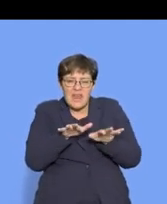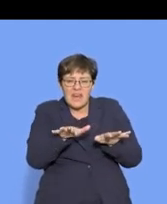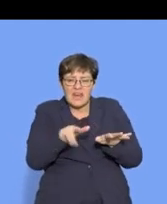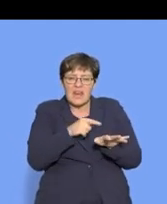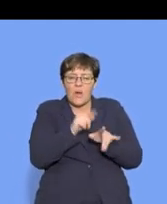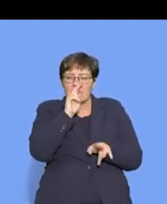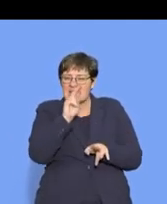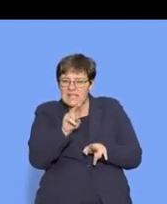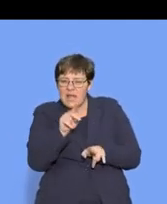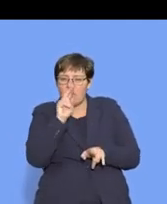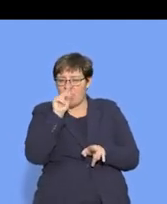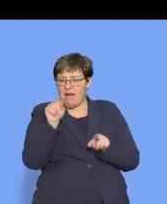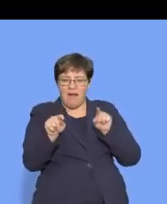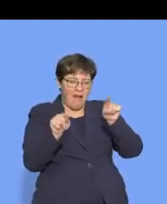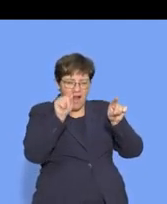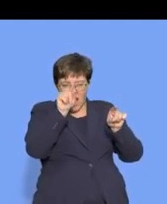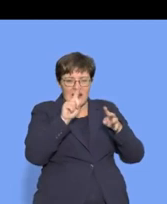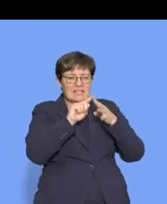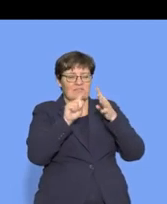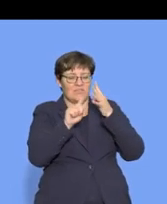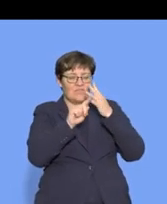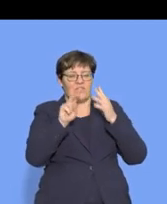skeleton, showing all the different veins.